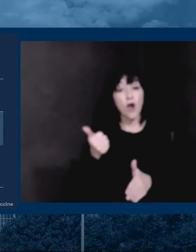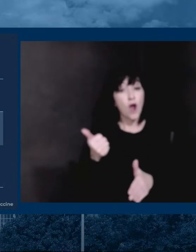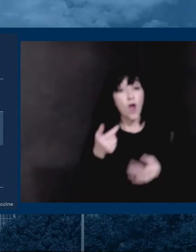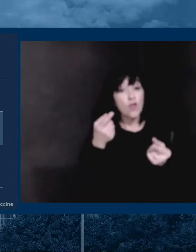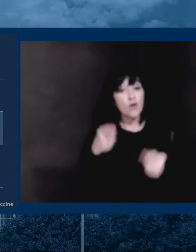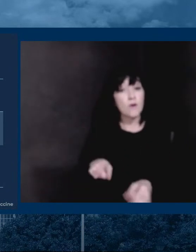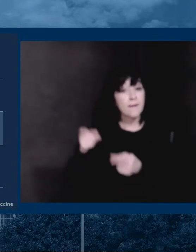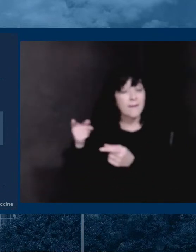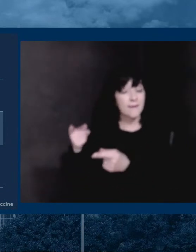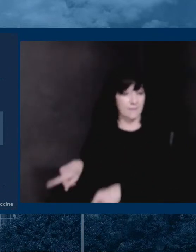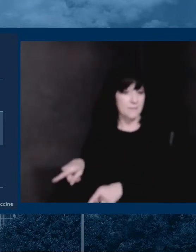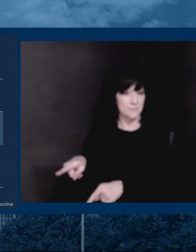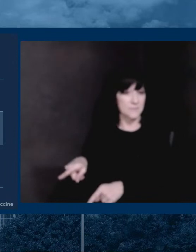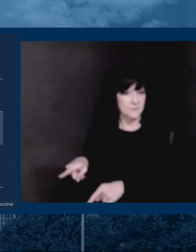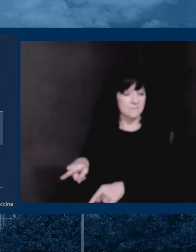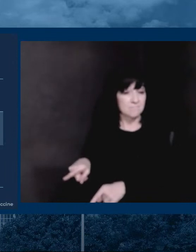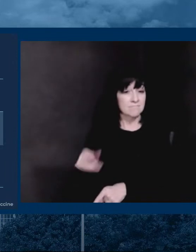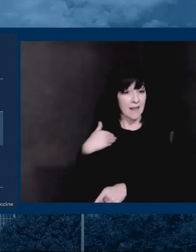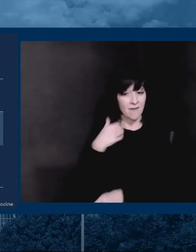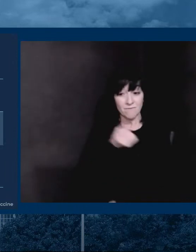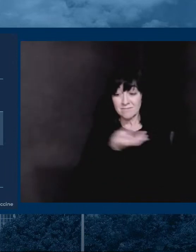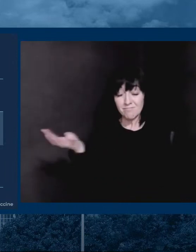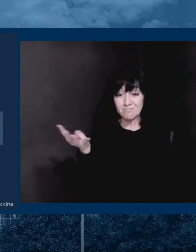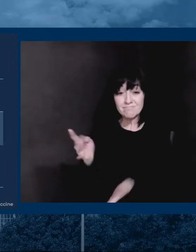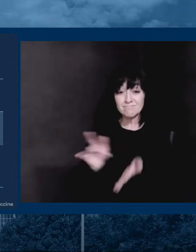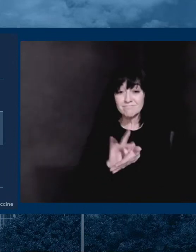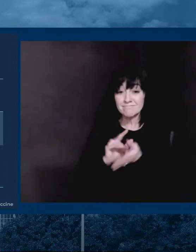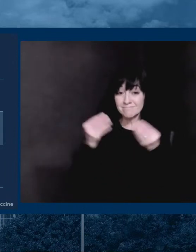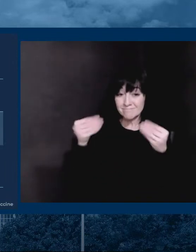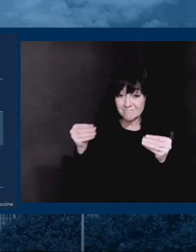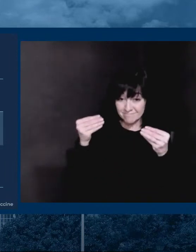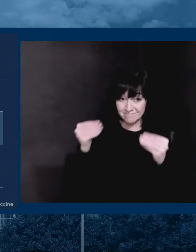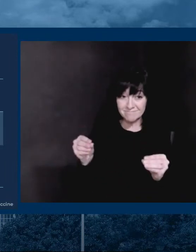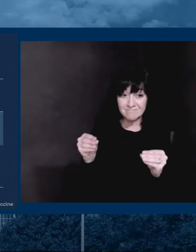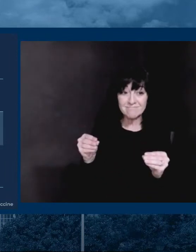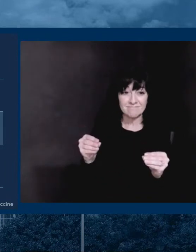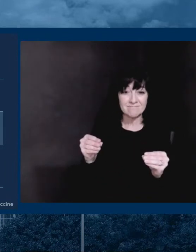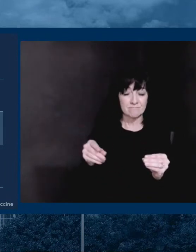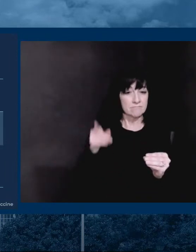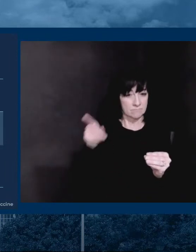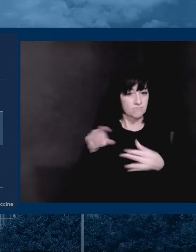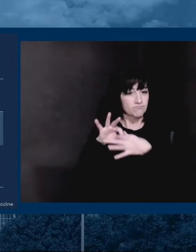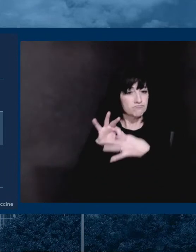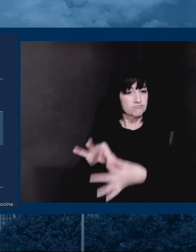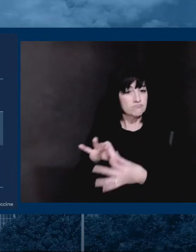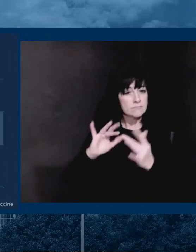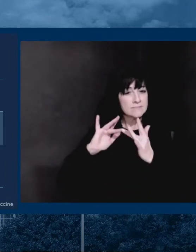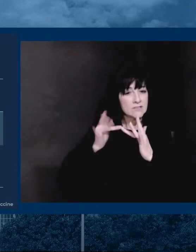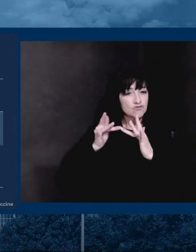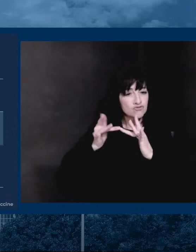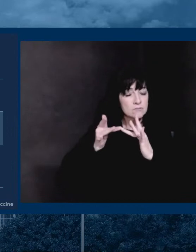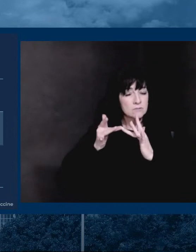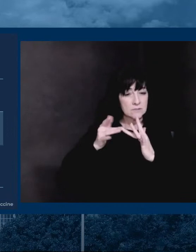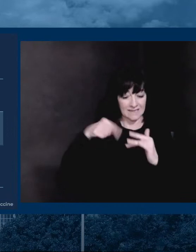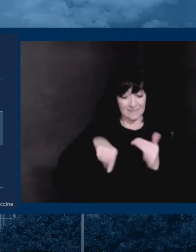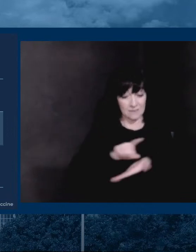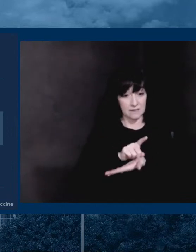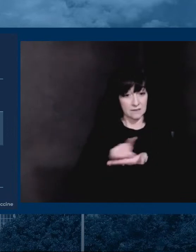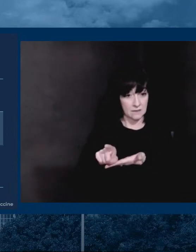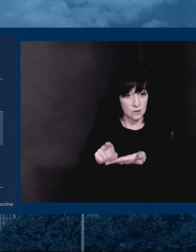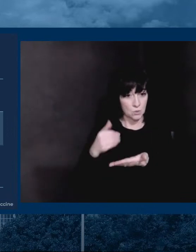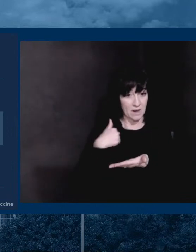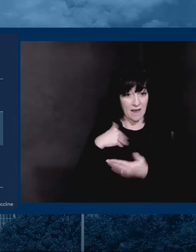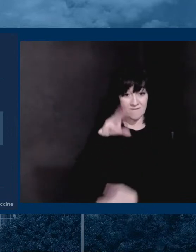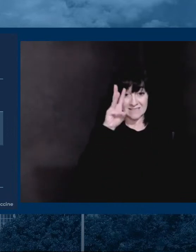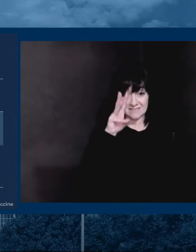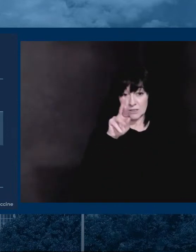have several pharmacies that have come online or coming online That includes this week, we have 6 Rite